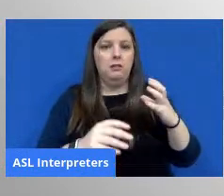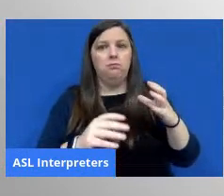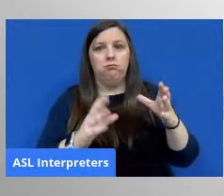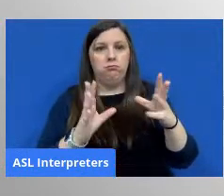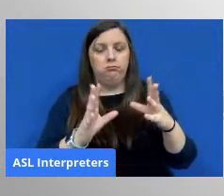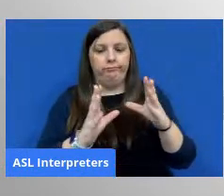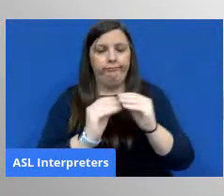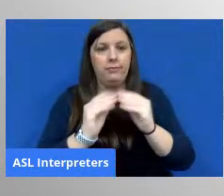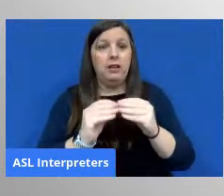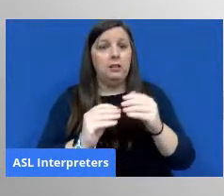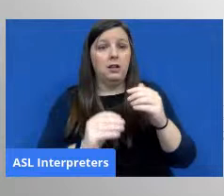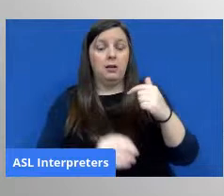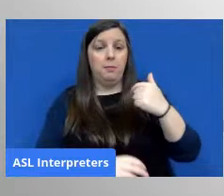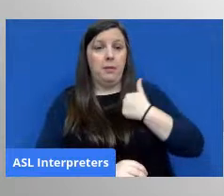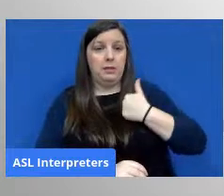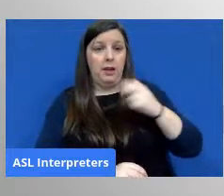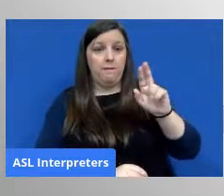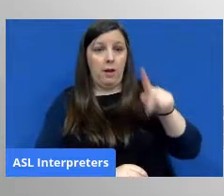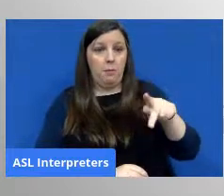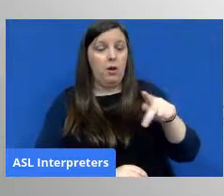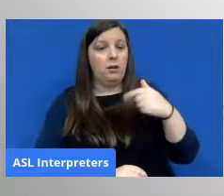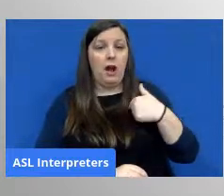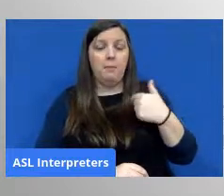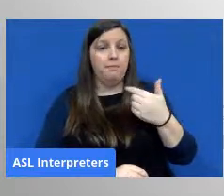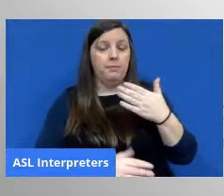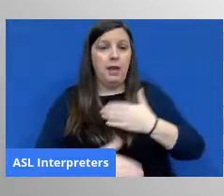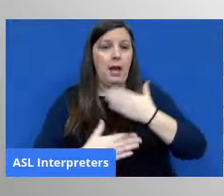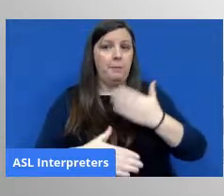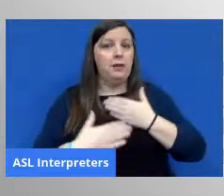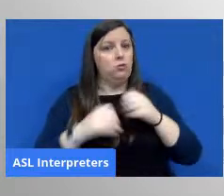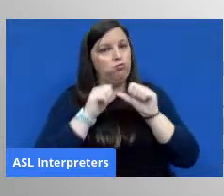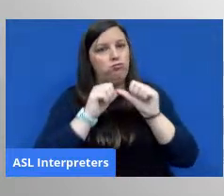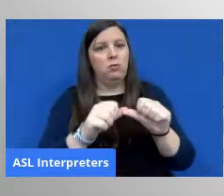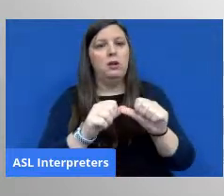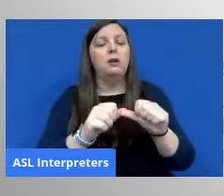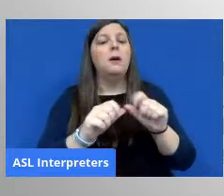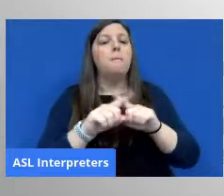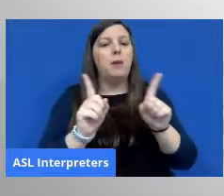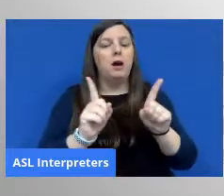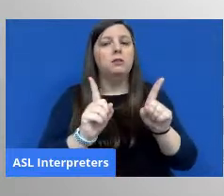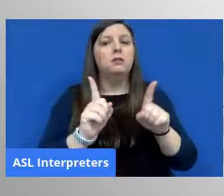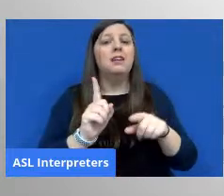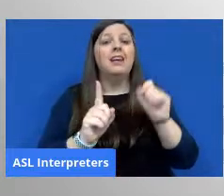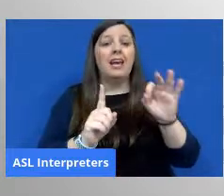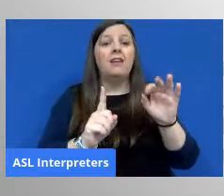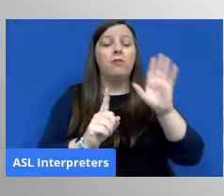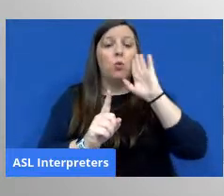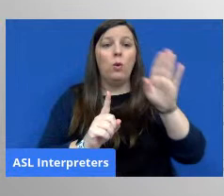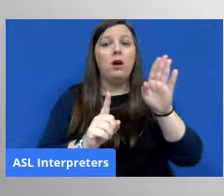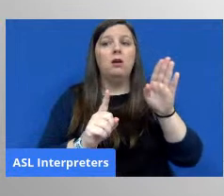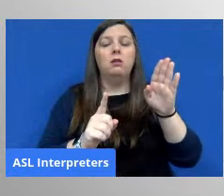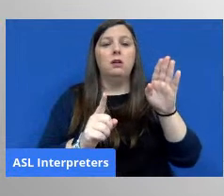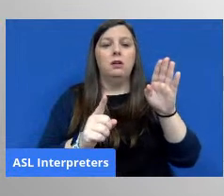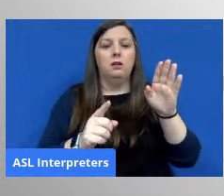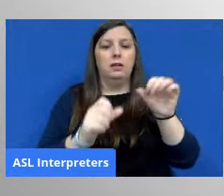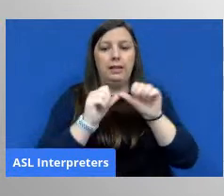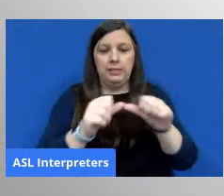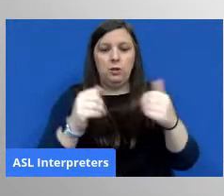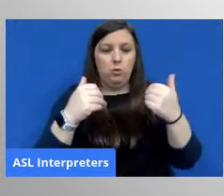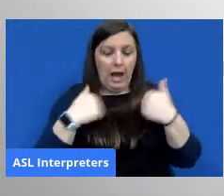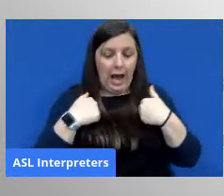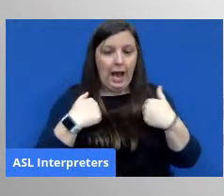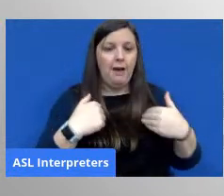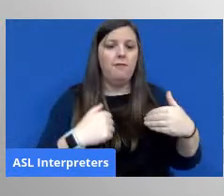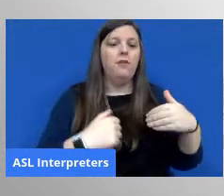direction from the board in terms of how we're going to pursue that, if we're going to continue to have those committees, the property and the finance